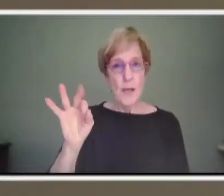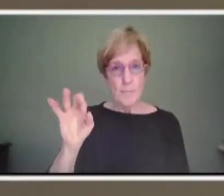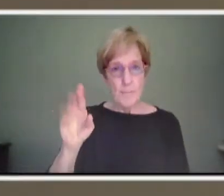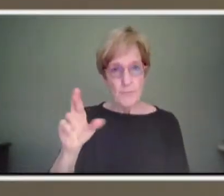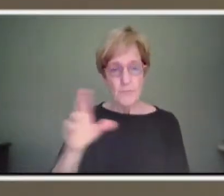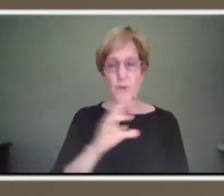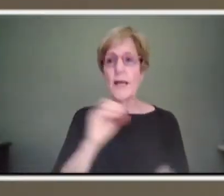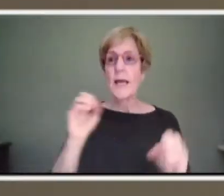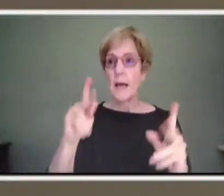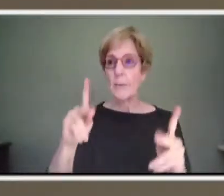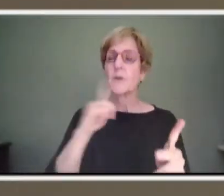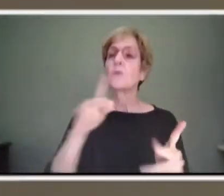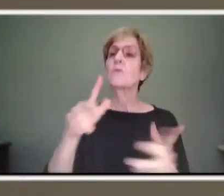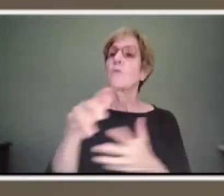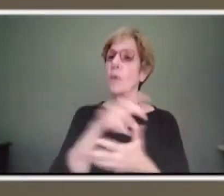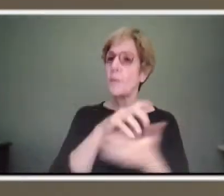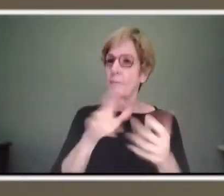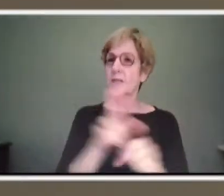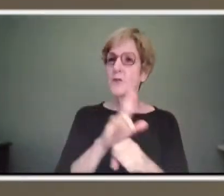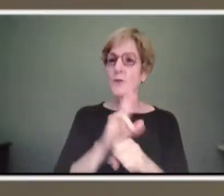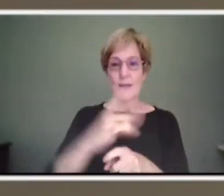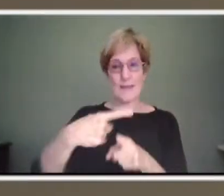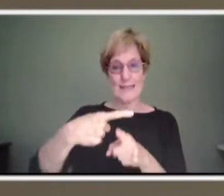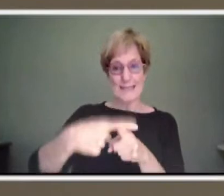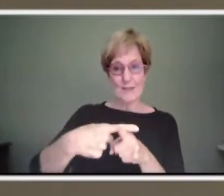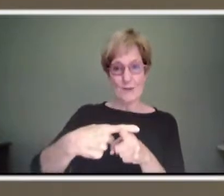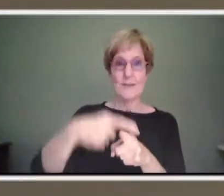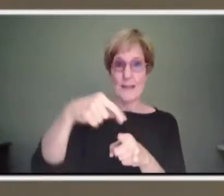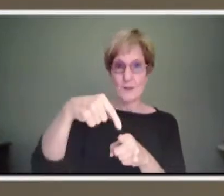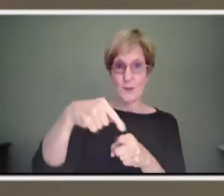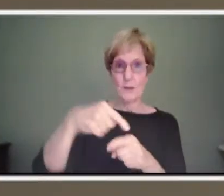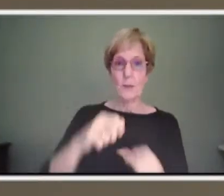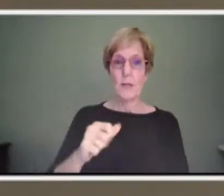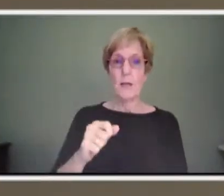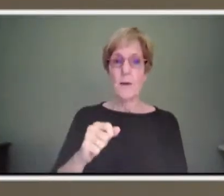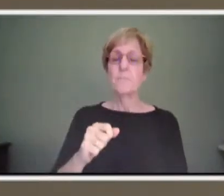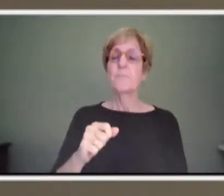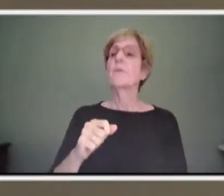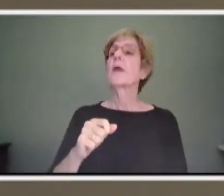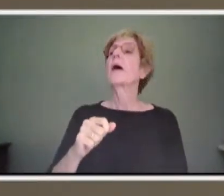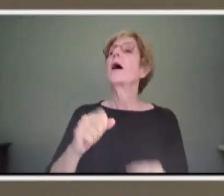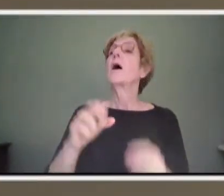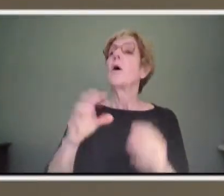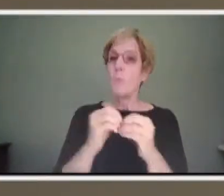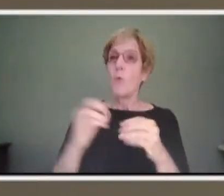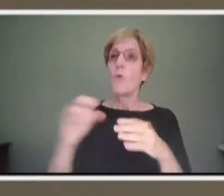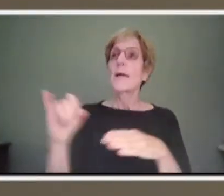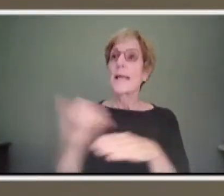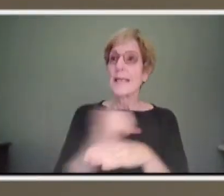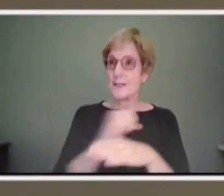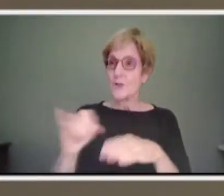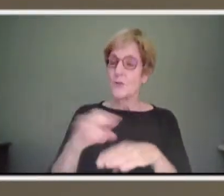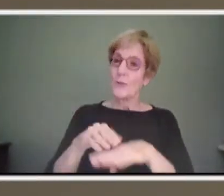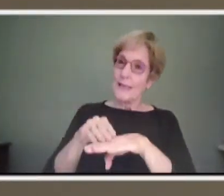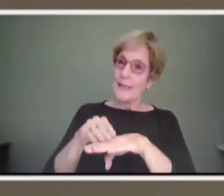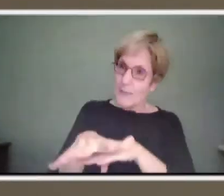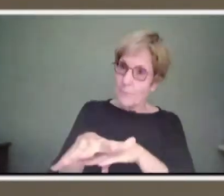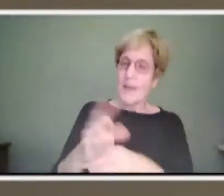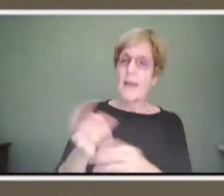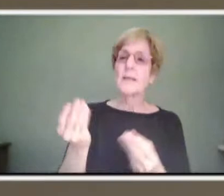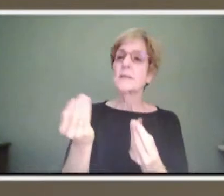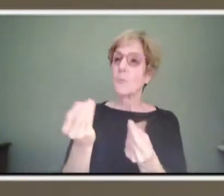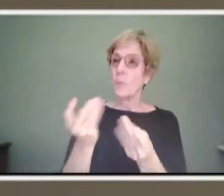a key intersection in the area. Additional industrial in this area impacts property